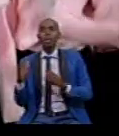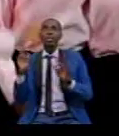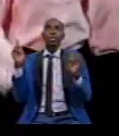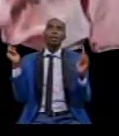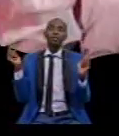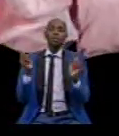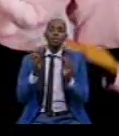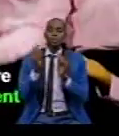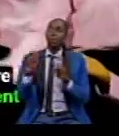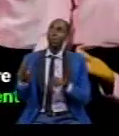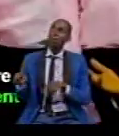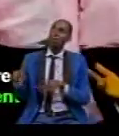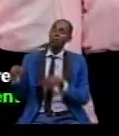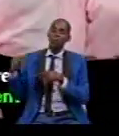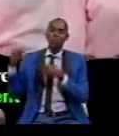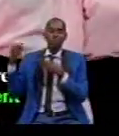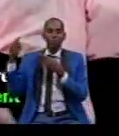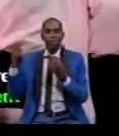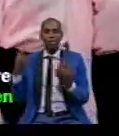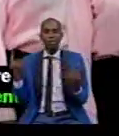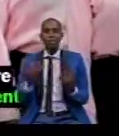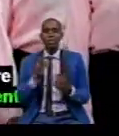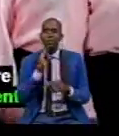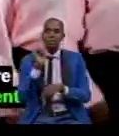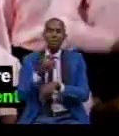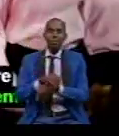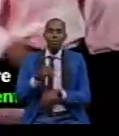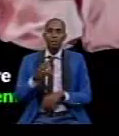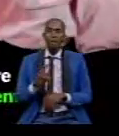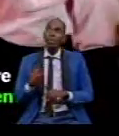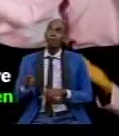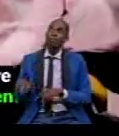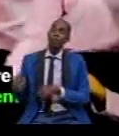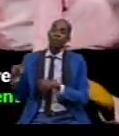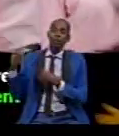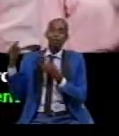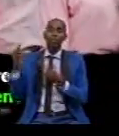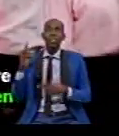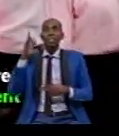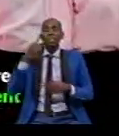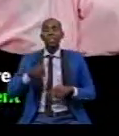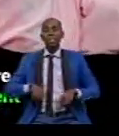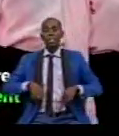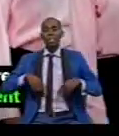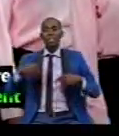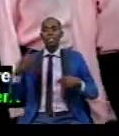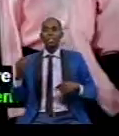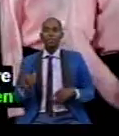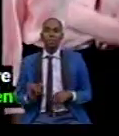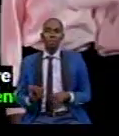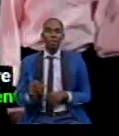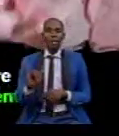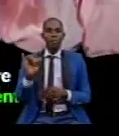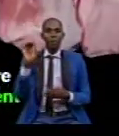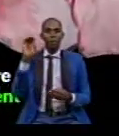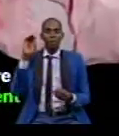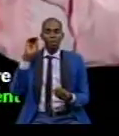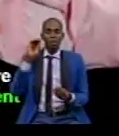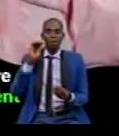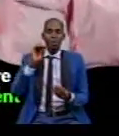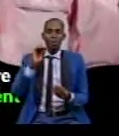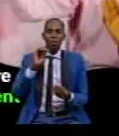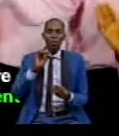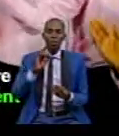most respected, who will be number one. They were now seeking position,